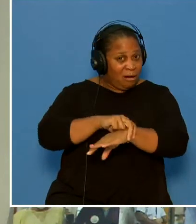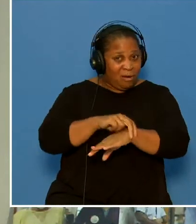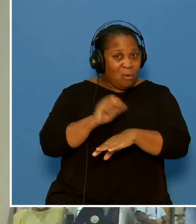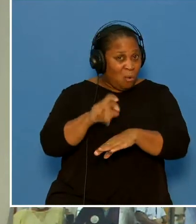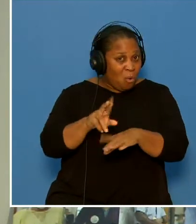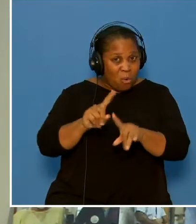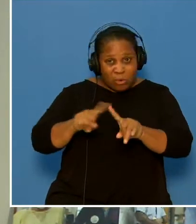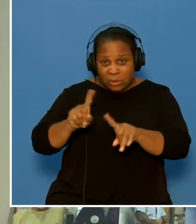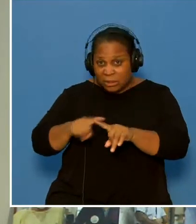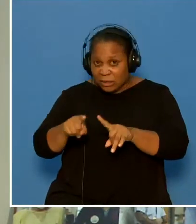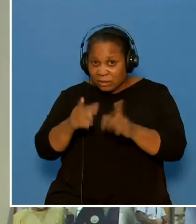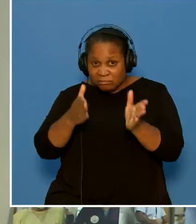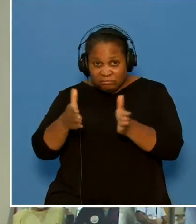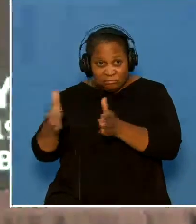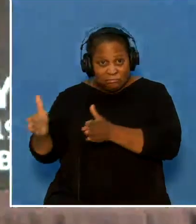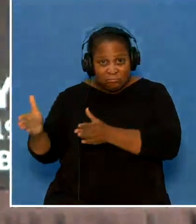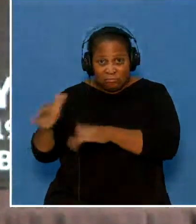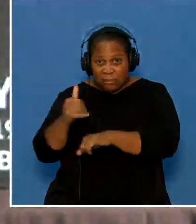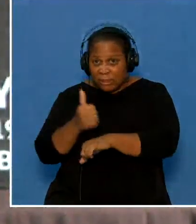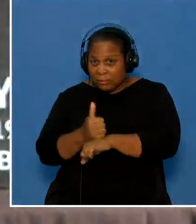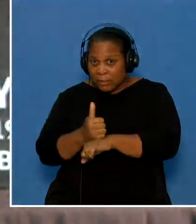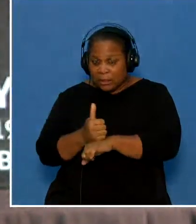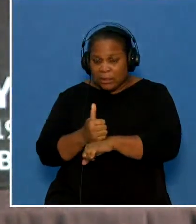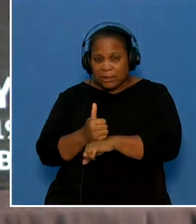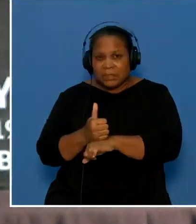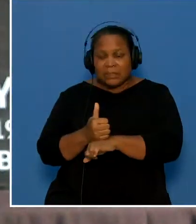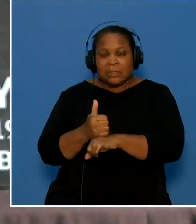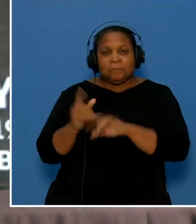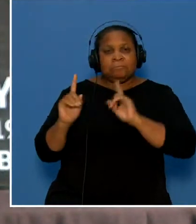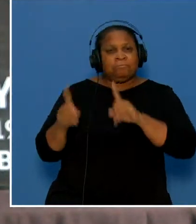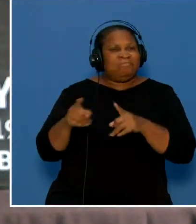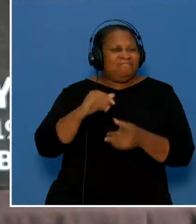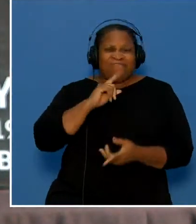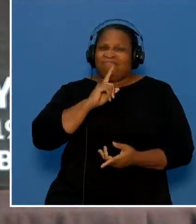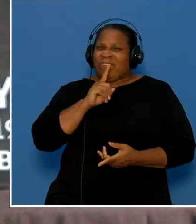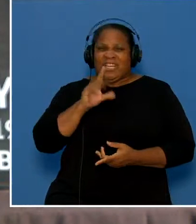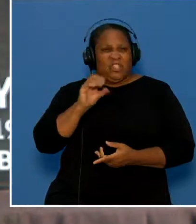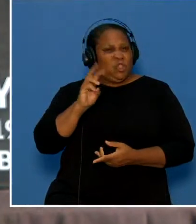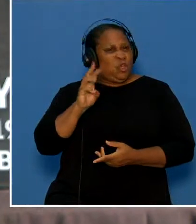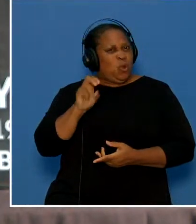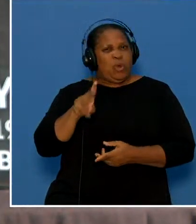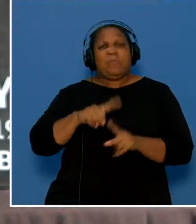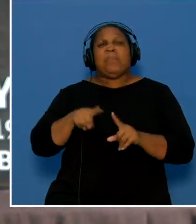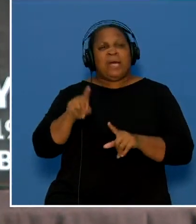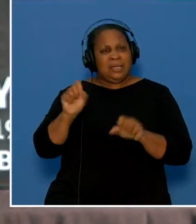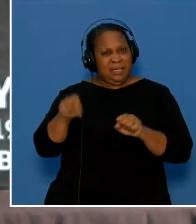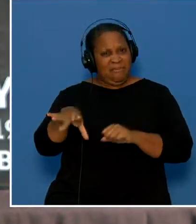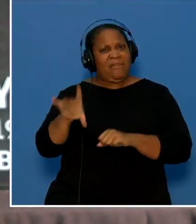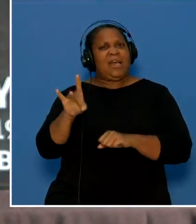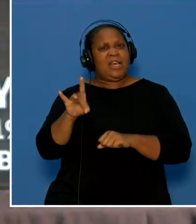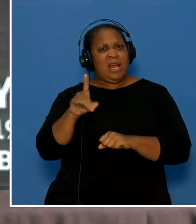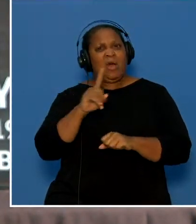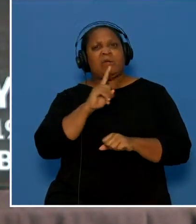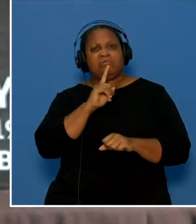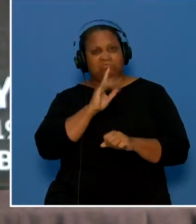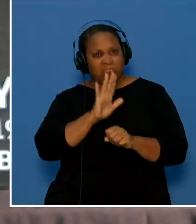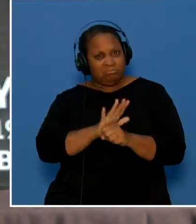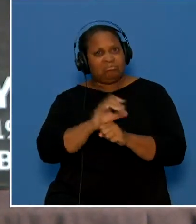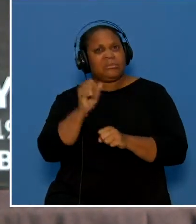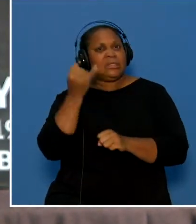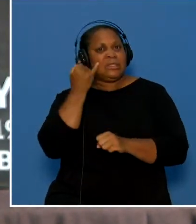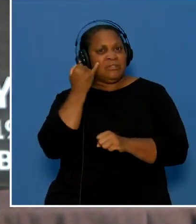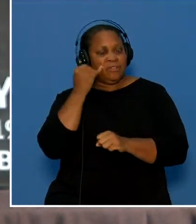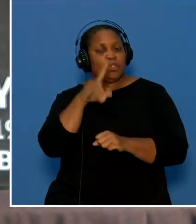for people who are younger? I'm not sure, I mean, and I can find this out for you and confirm it to you, especially if you've had it as a